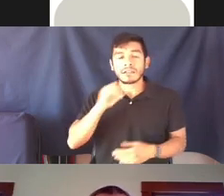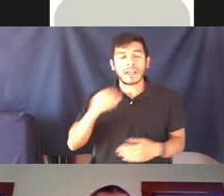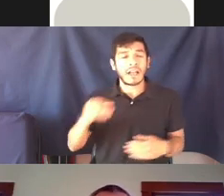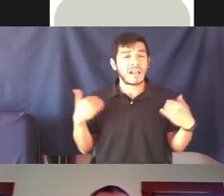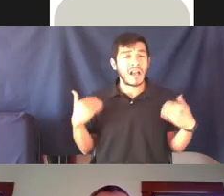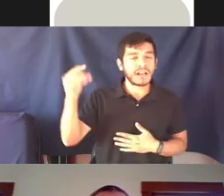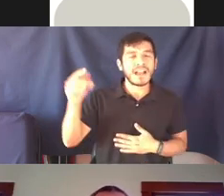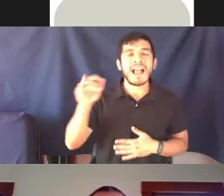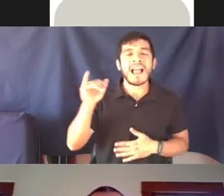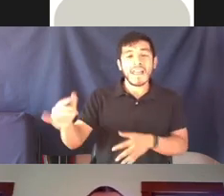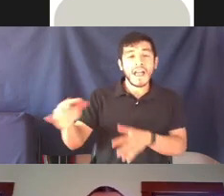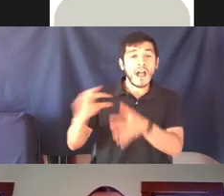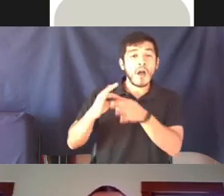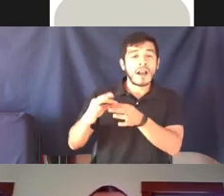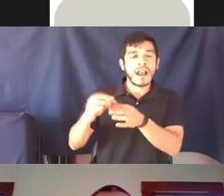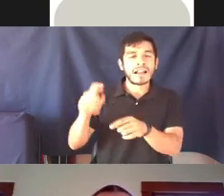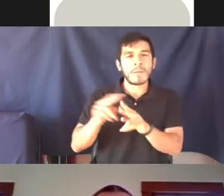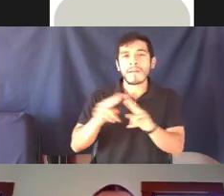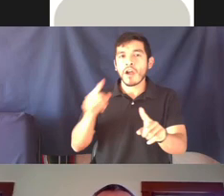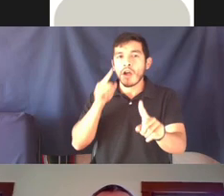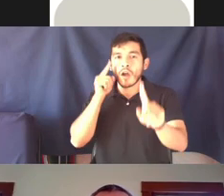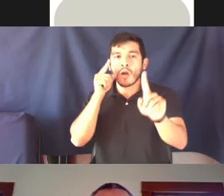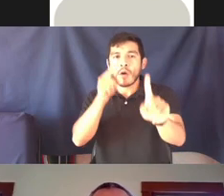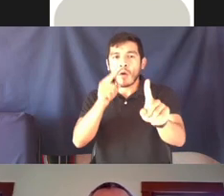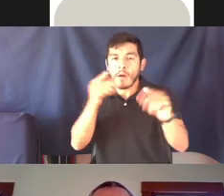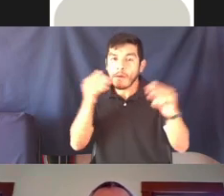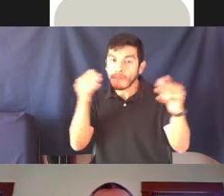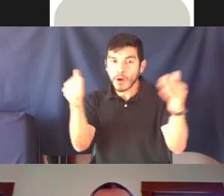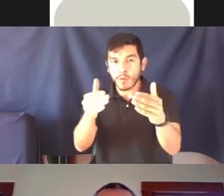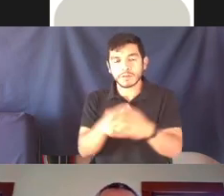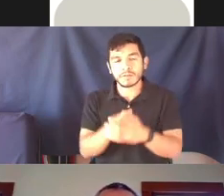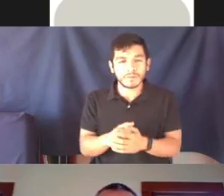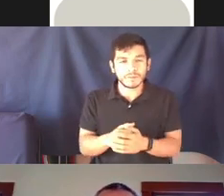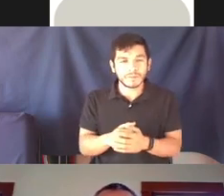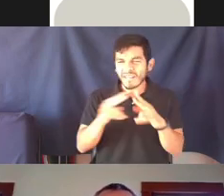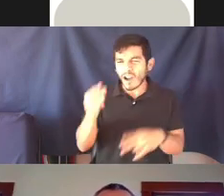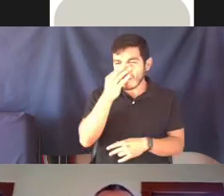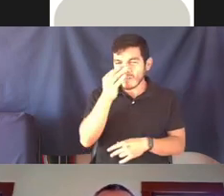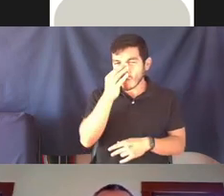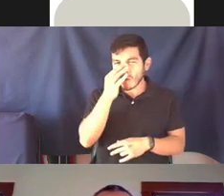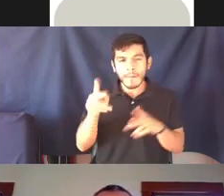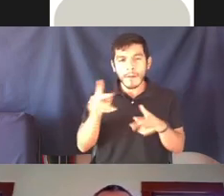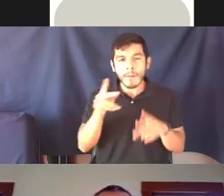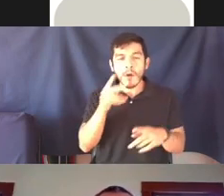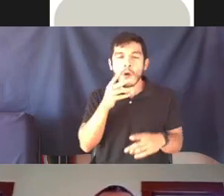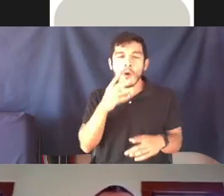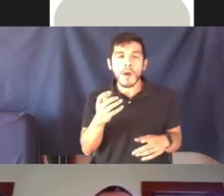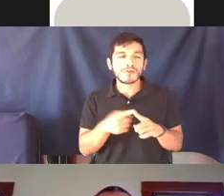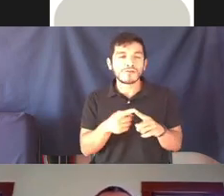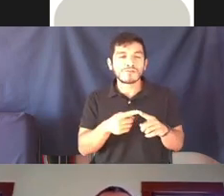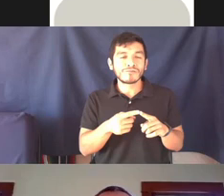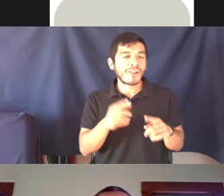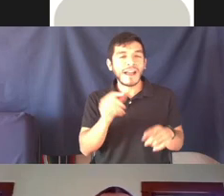goal focused. I think, there's very few teenagers that just want a buddy to hang out with, right? I mean, maybe some kids that have been